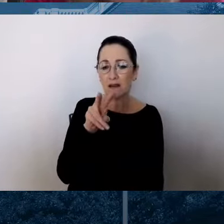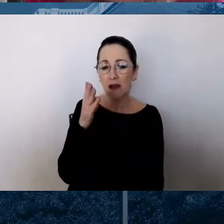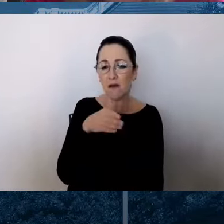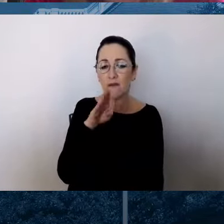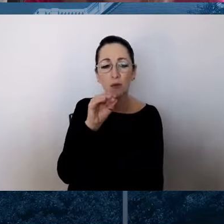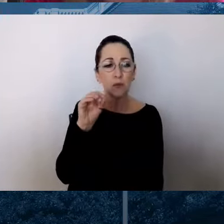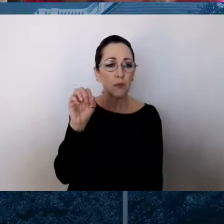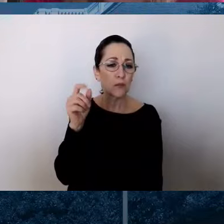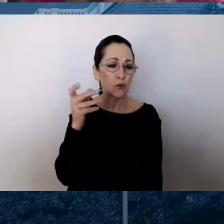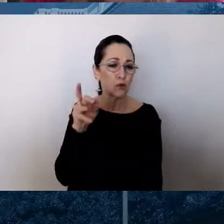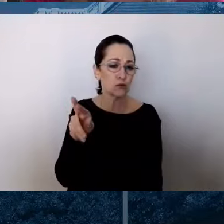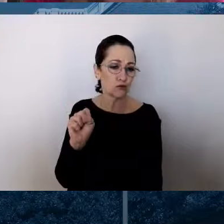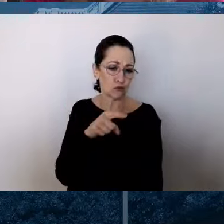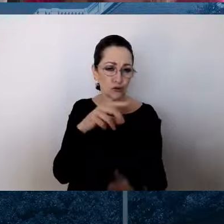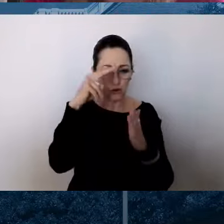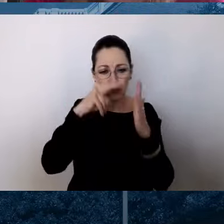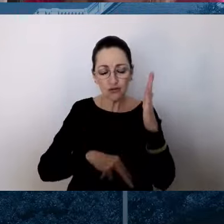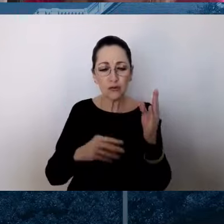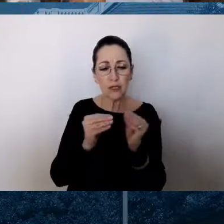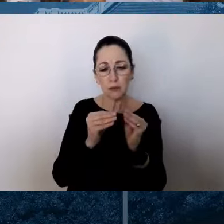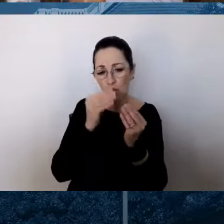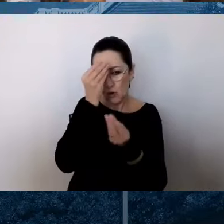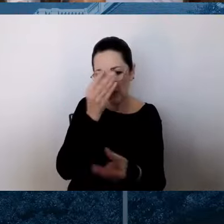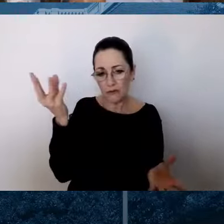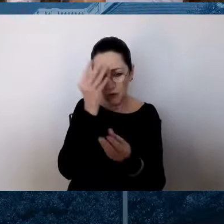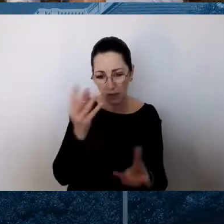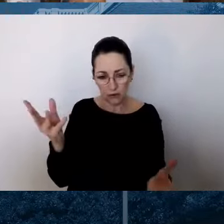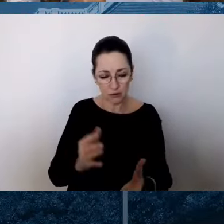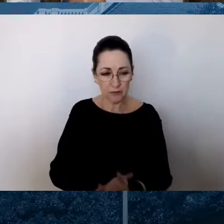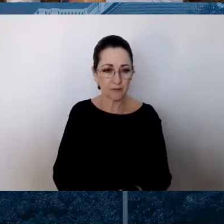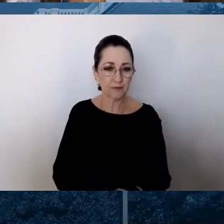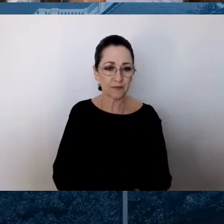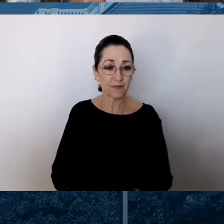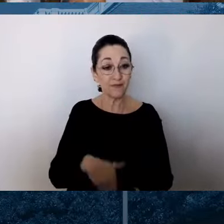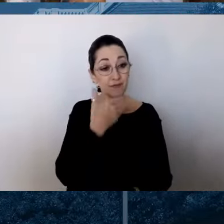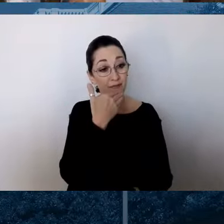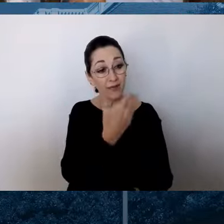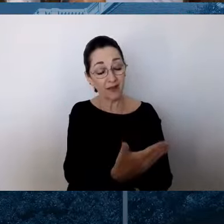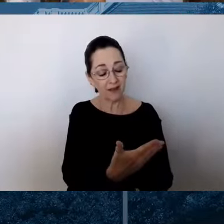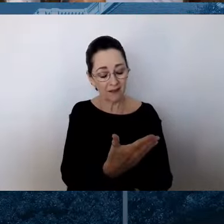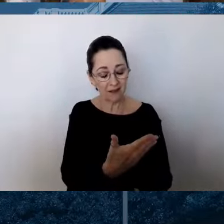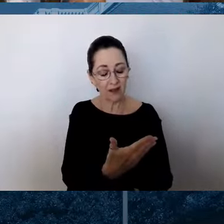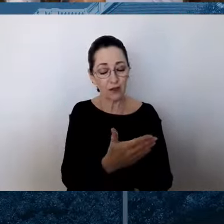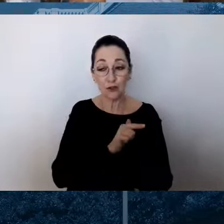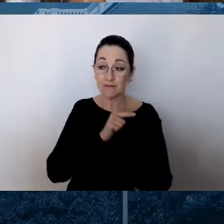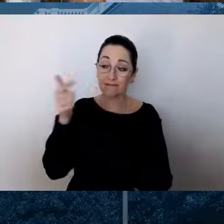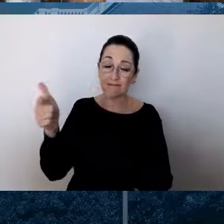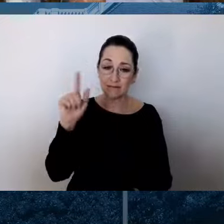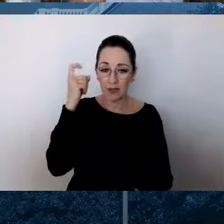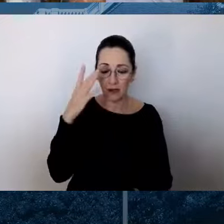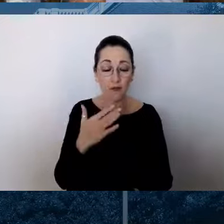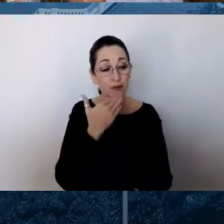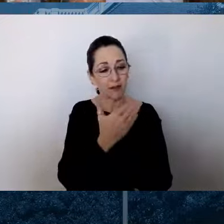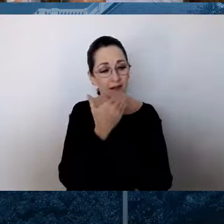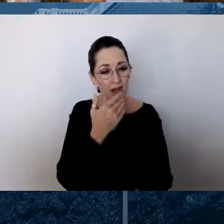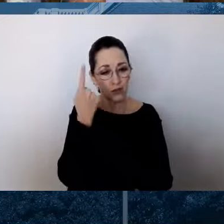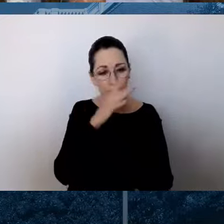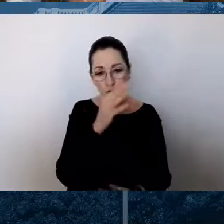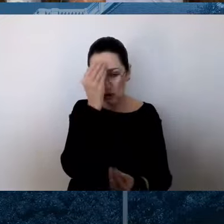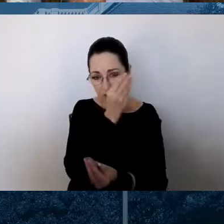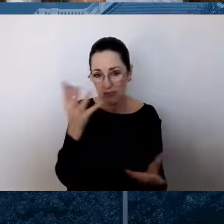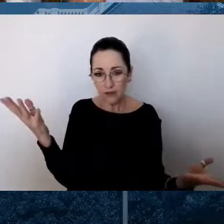Governor. Thank you very much, Dr. Rattay. Thank you for sharing all that information, putting out